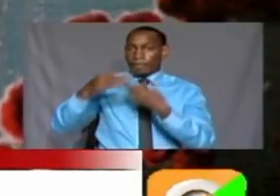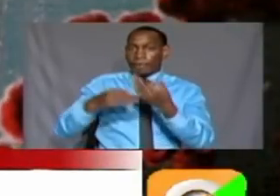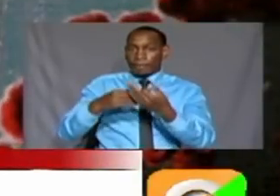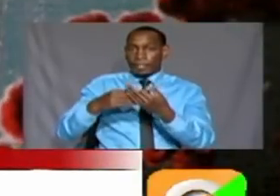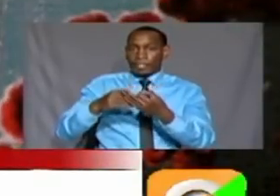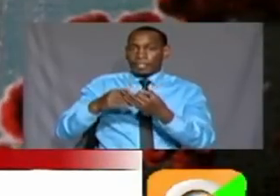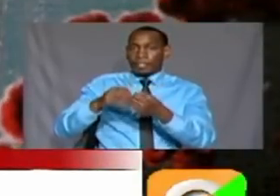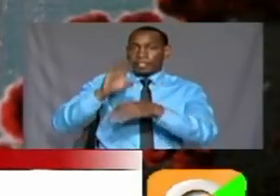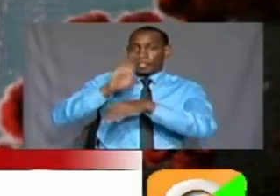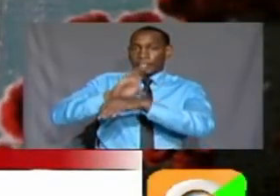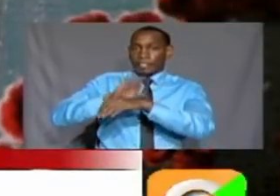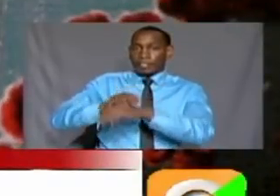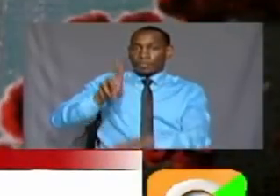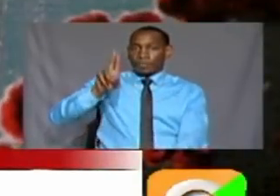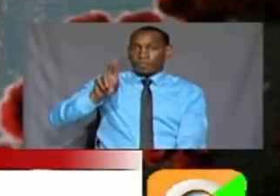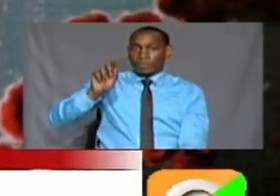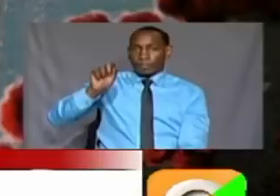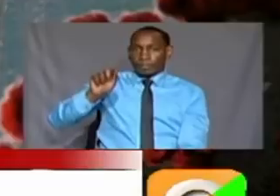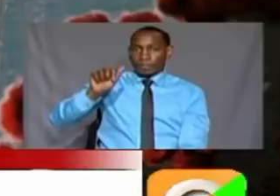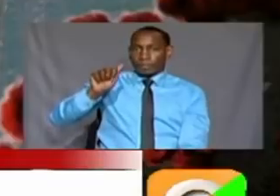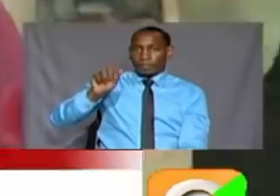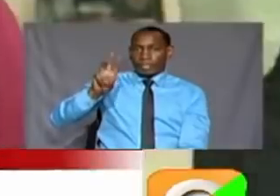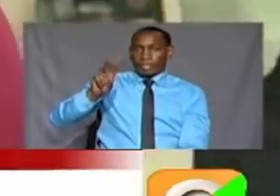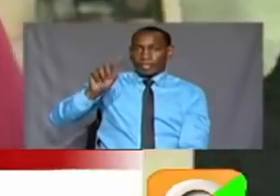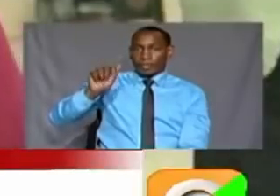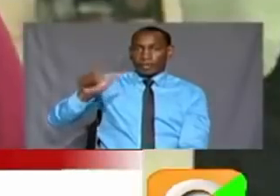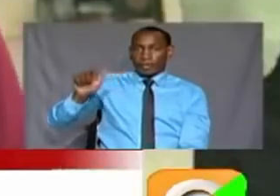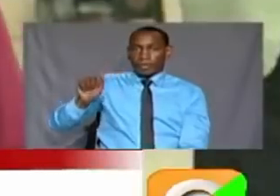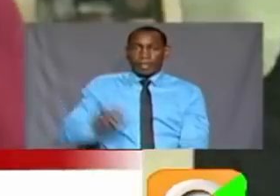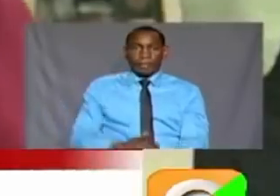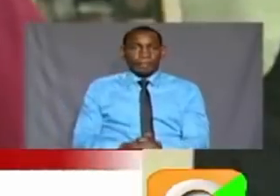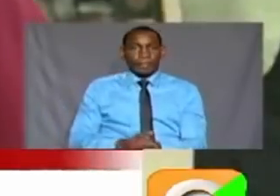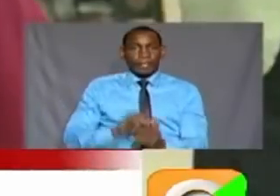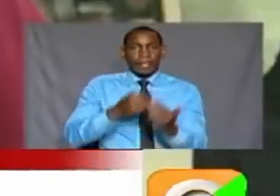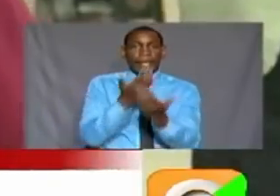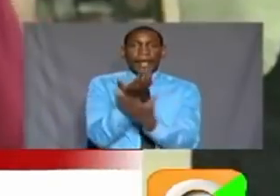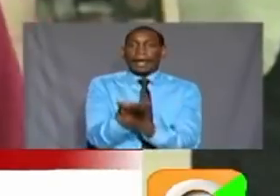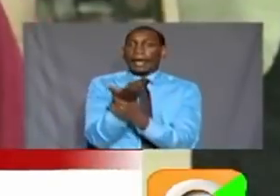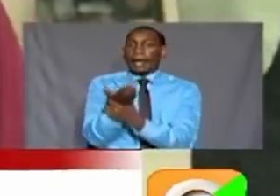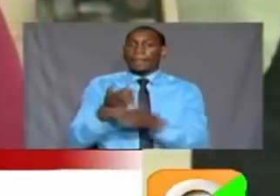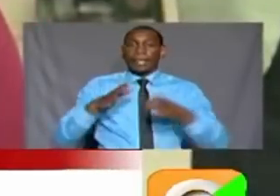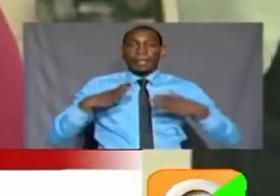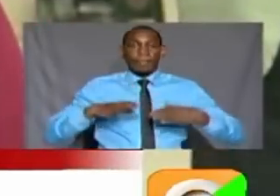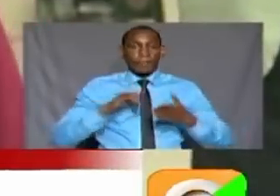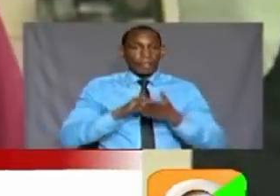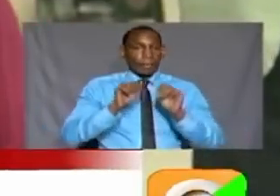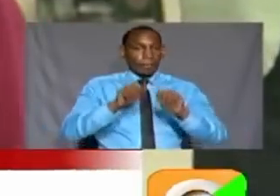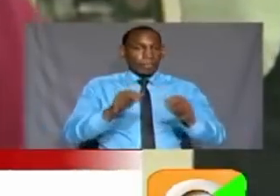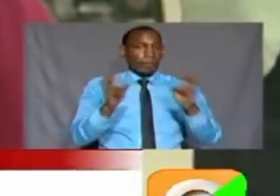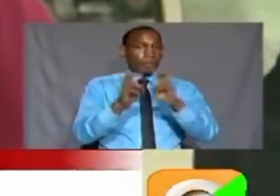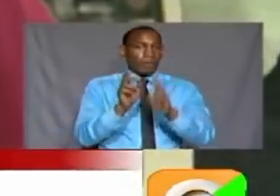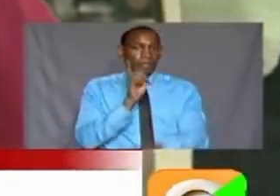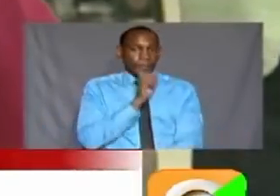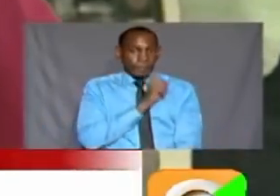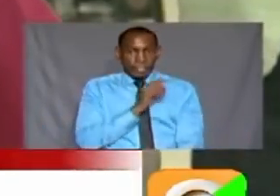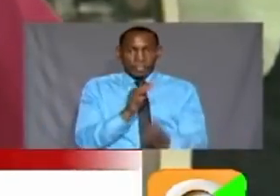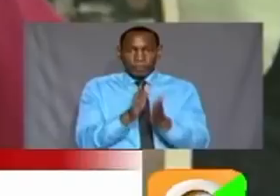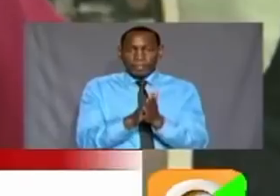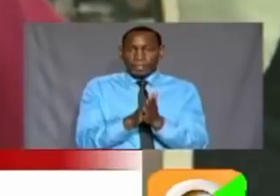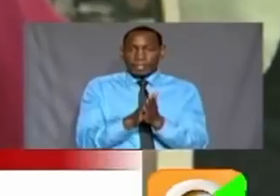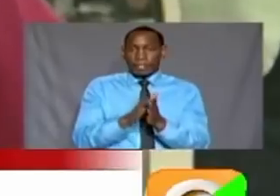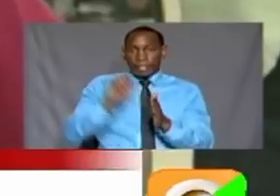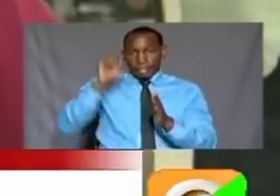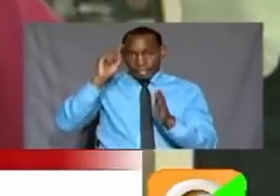Parish Utawala in Nairobi. I further appeal to residents who may have come into contact with the